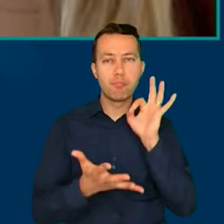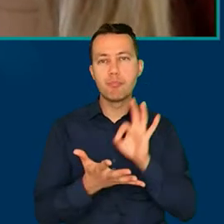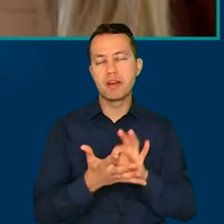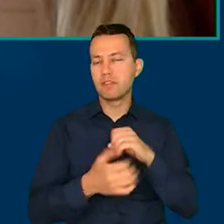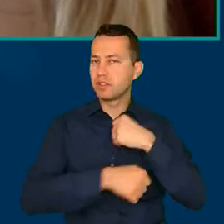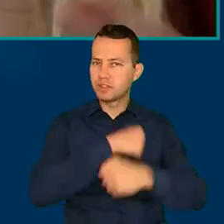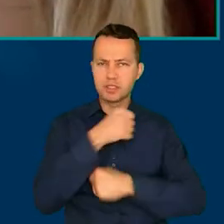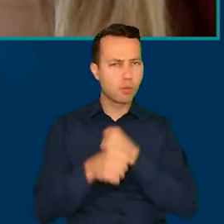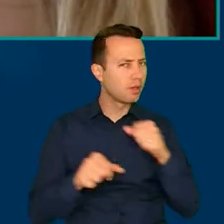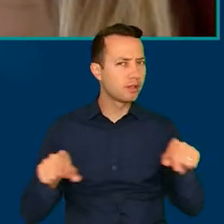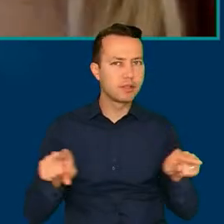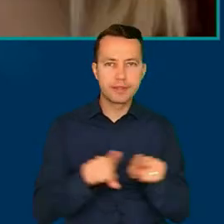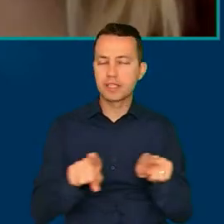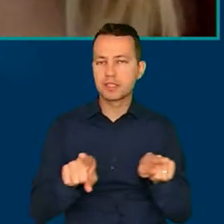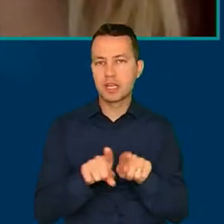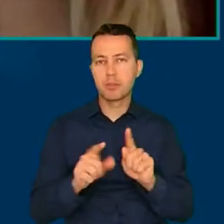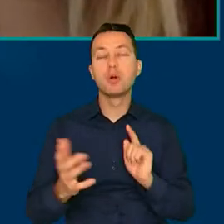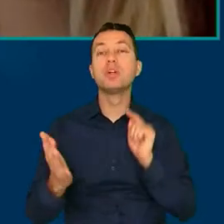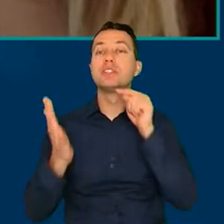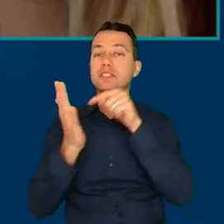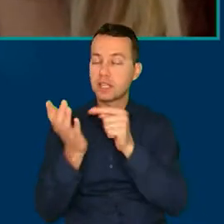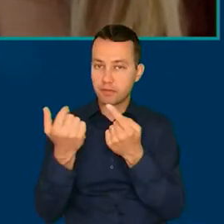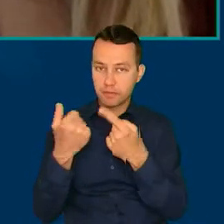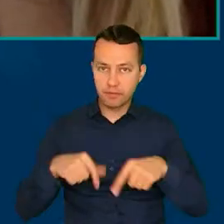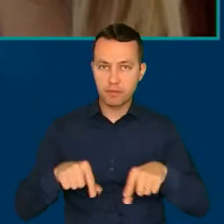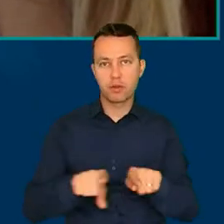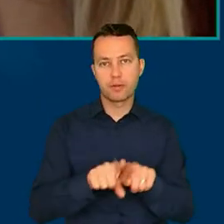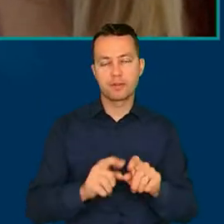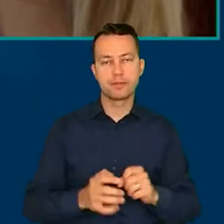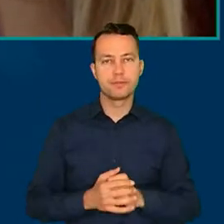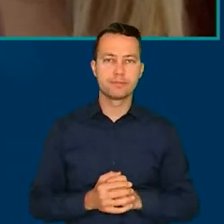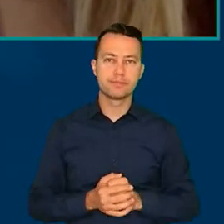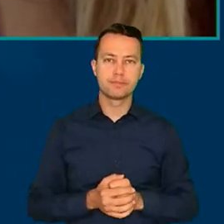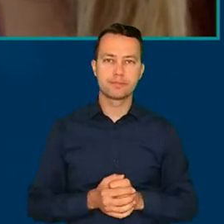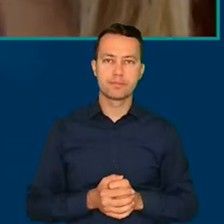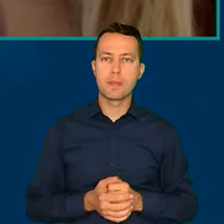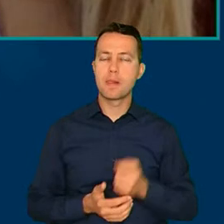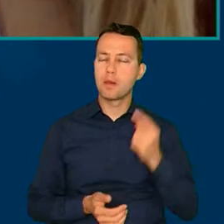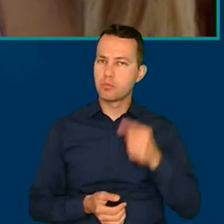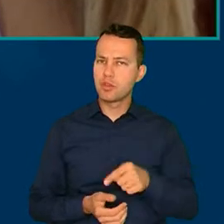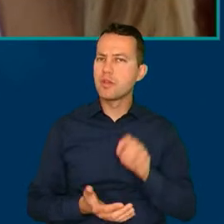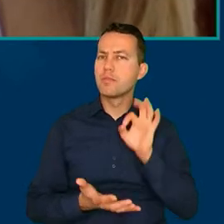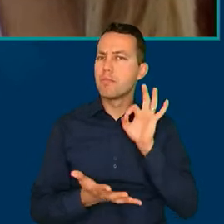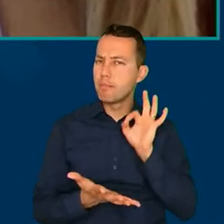and services, and then taking specific action to prevent and mitigate those.